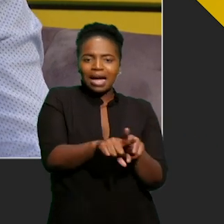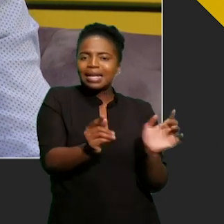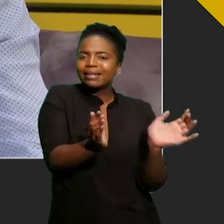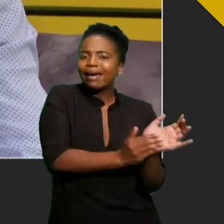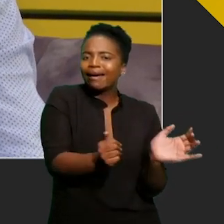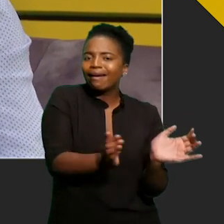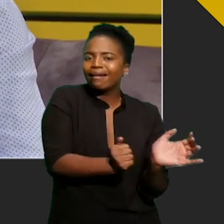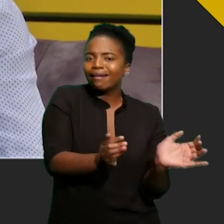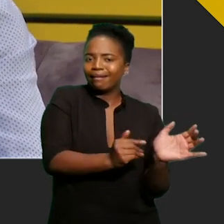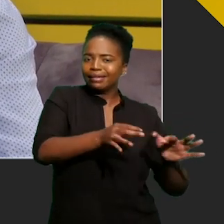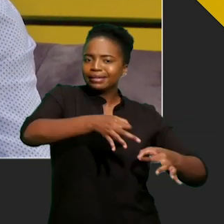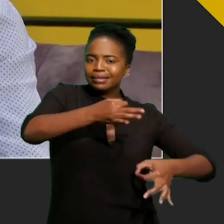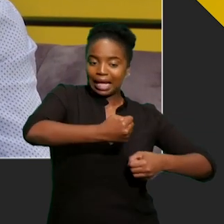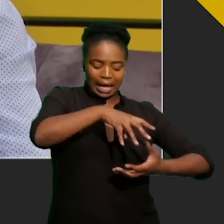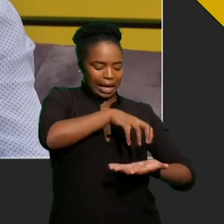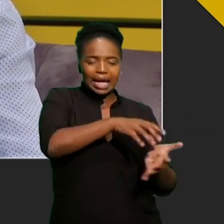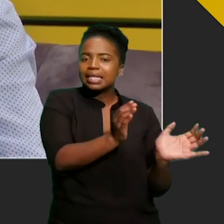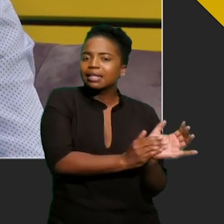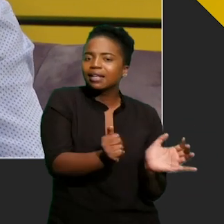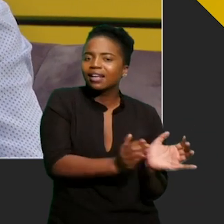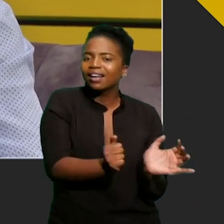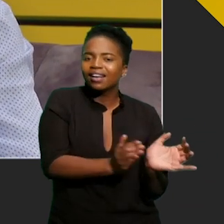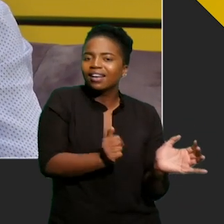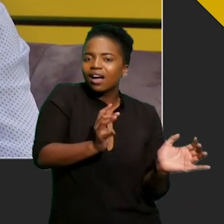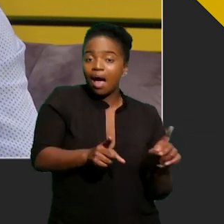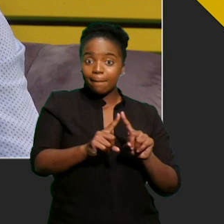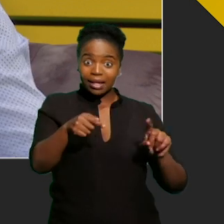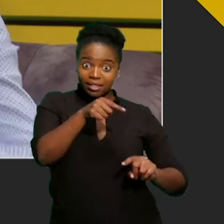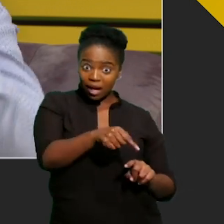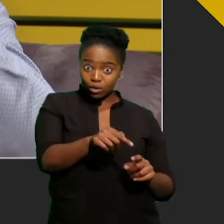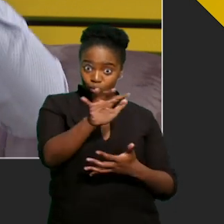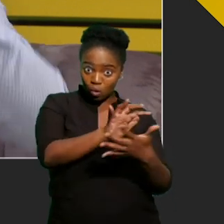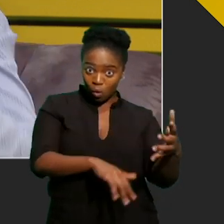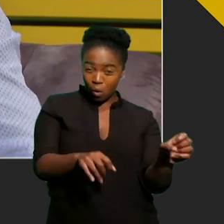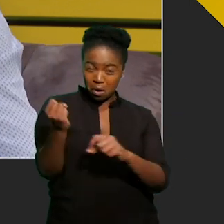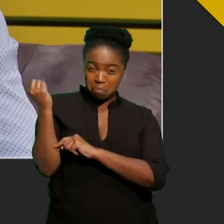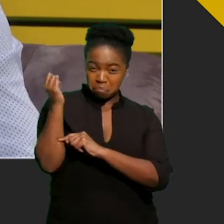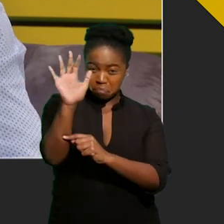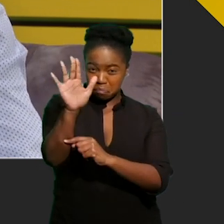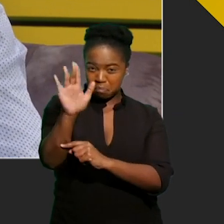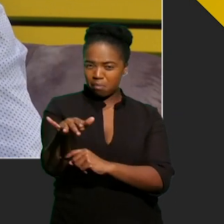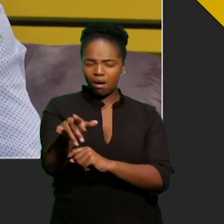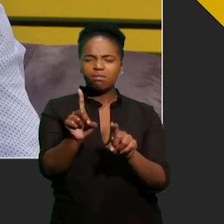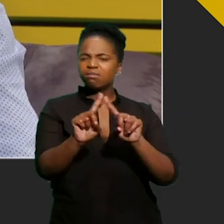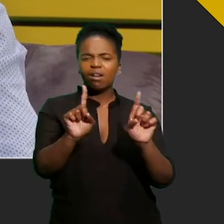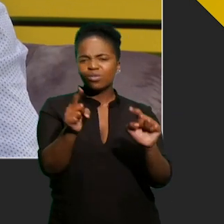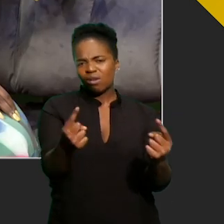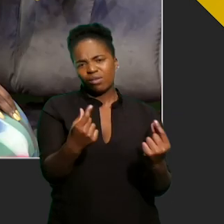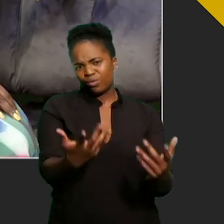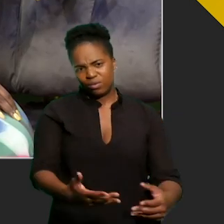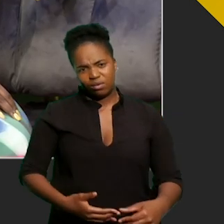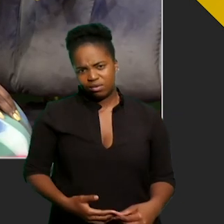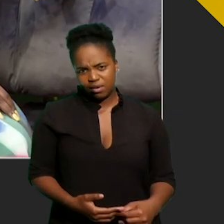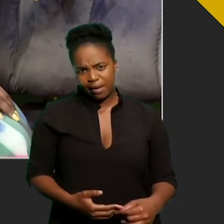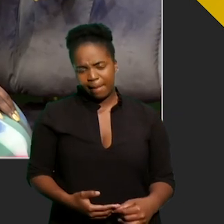wethu yena makheke lokukhulunywa kuTwitter. But you can't then take that and make it the mainstream media. I think as mainstream media. True. So